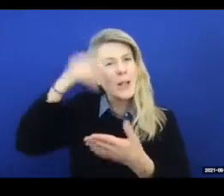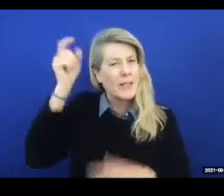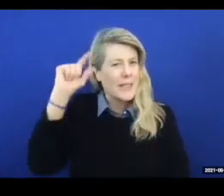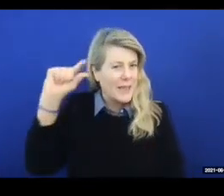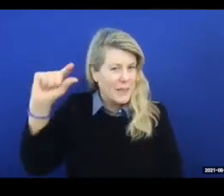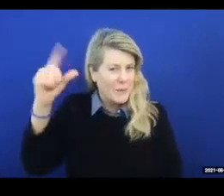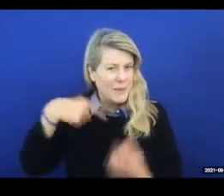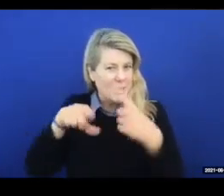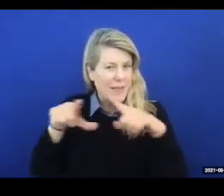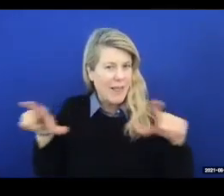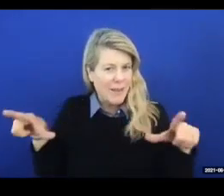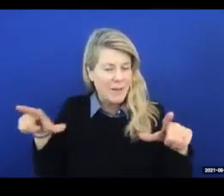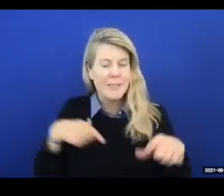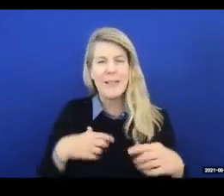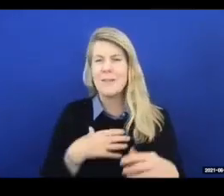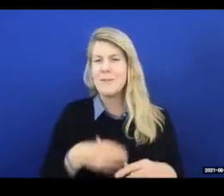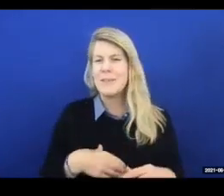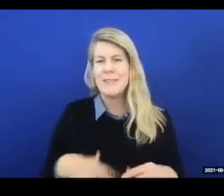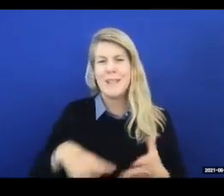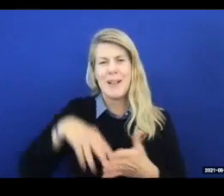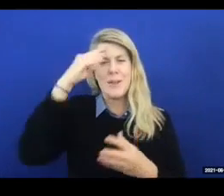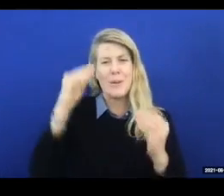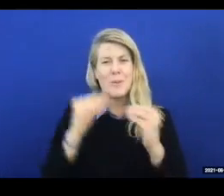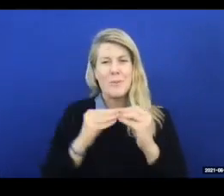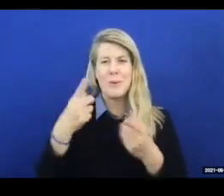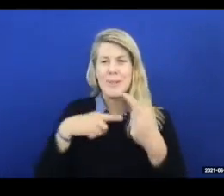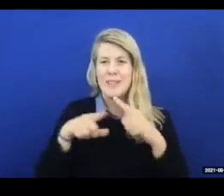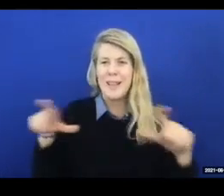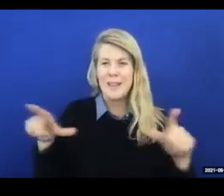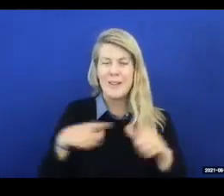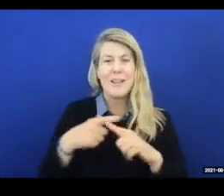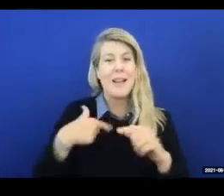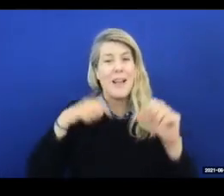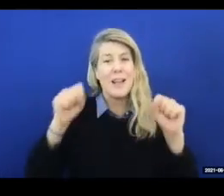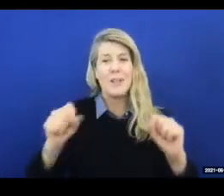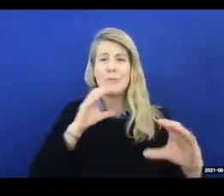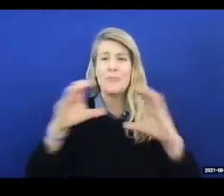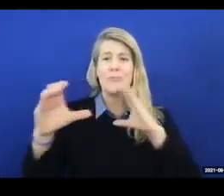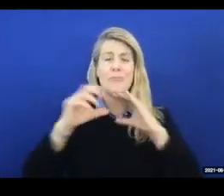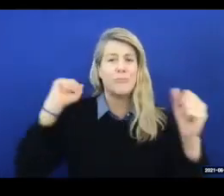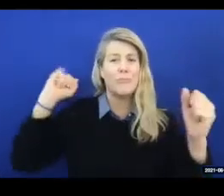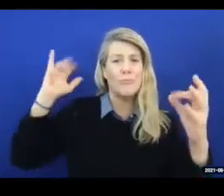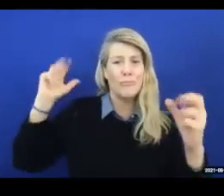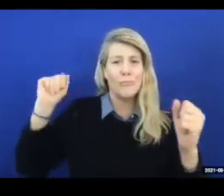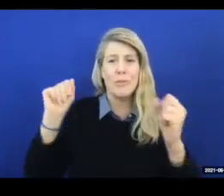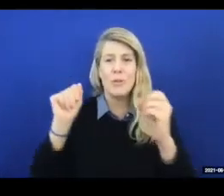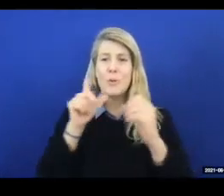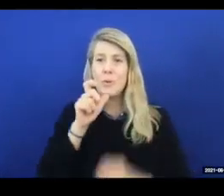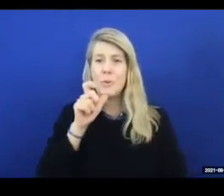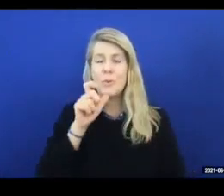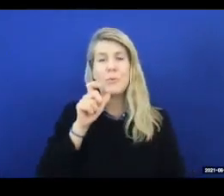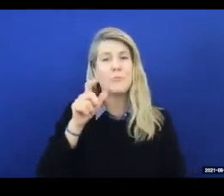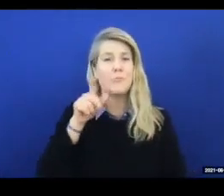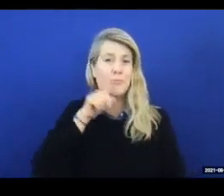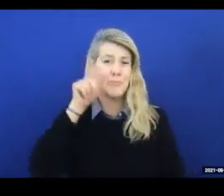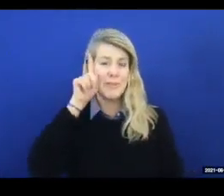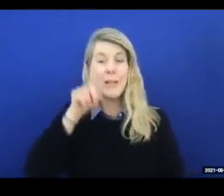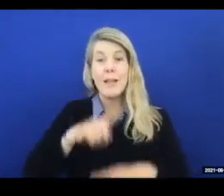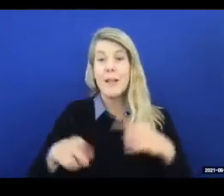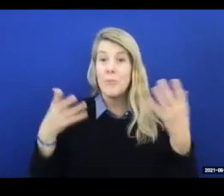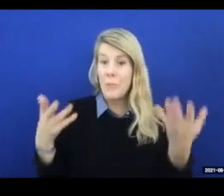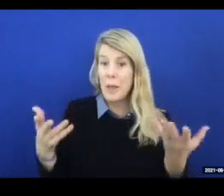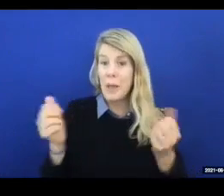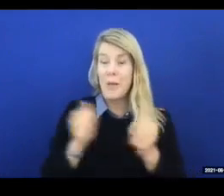sign language. I wish I had learned more sign language so I could better communicate with people who are hearing impaired. But thanks